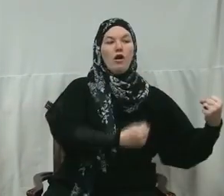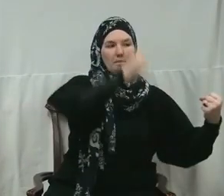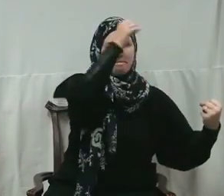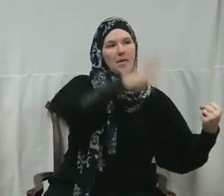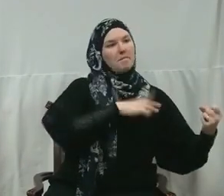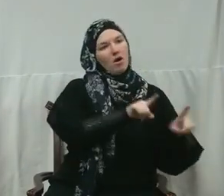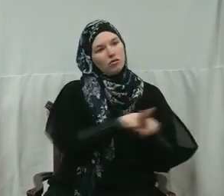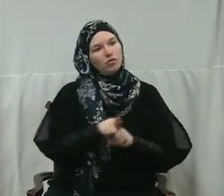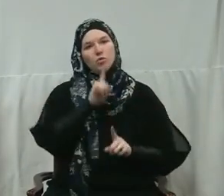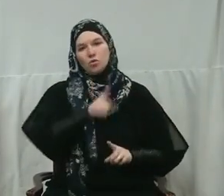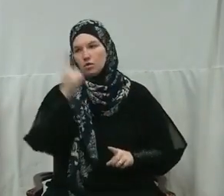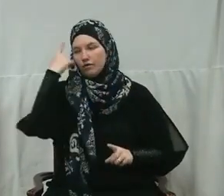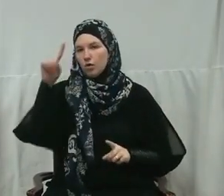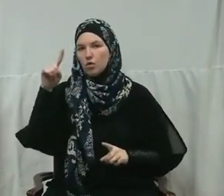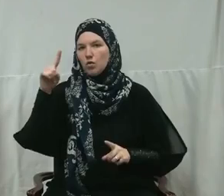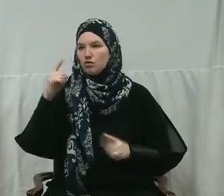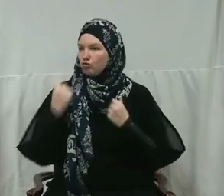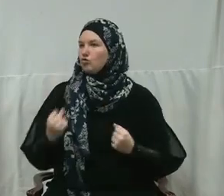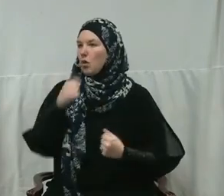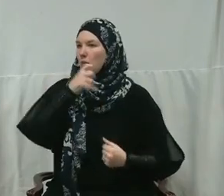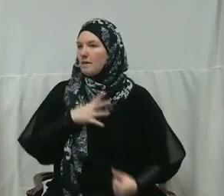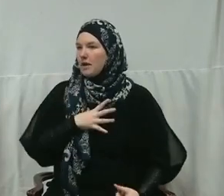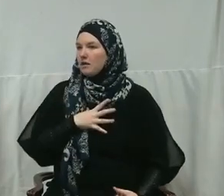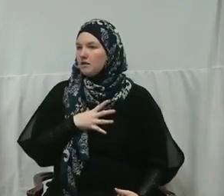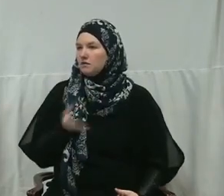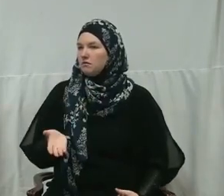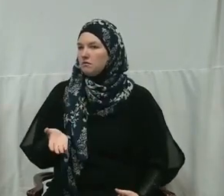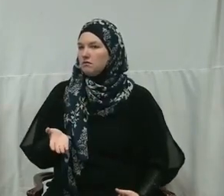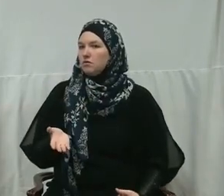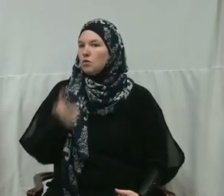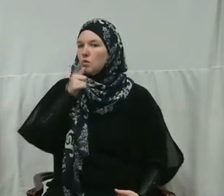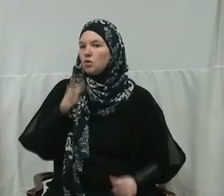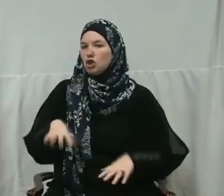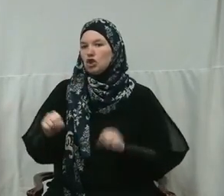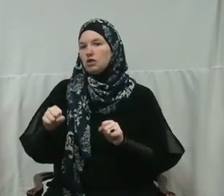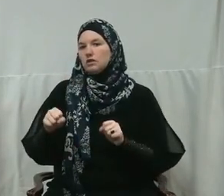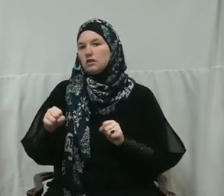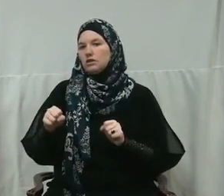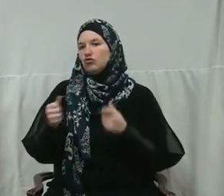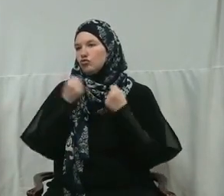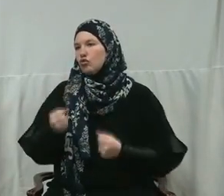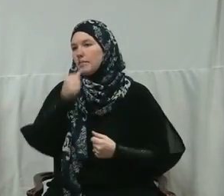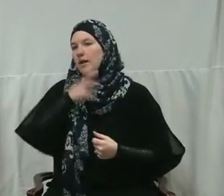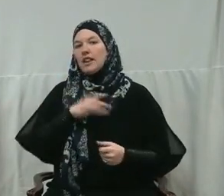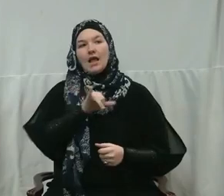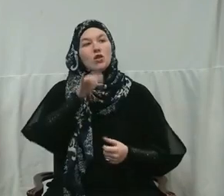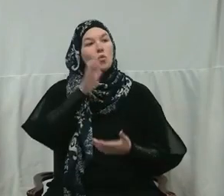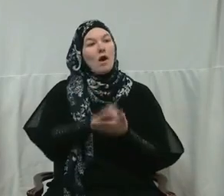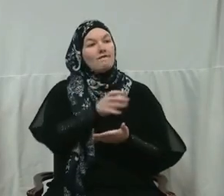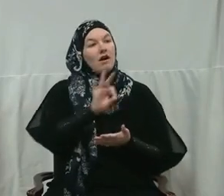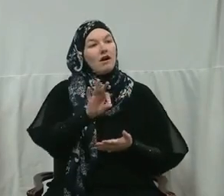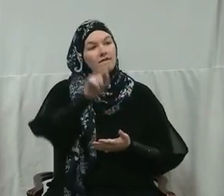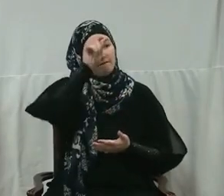also true for females who took manly positions, like the wife of Pharaoh,